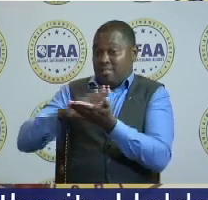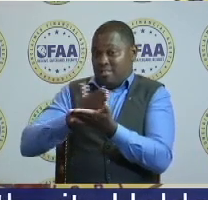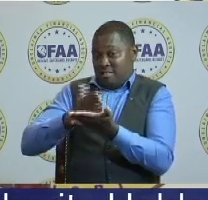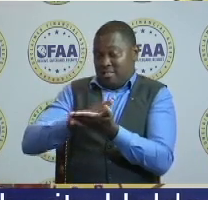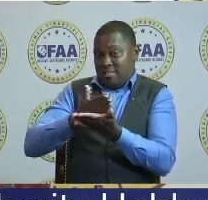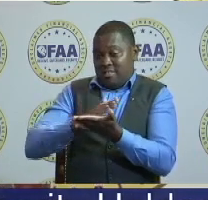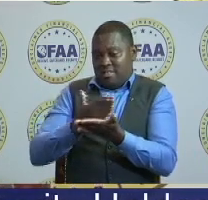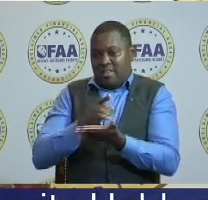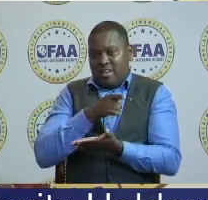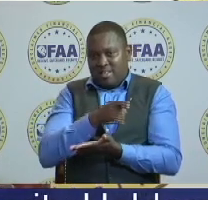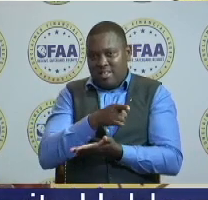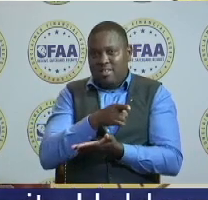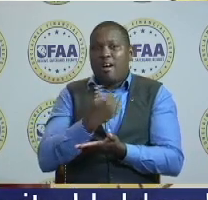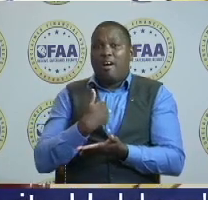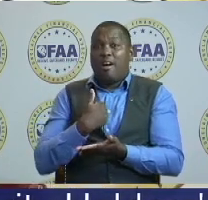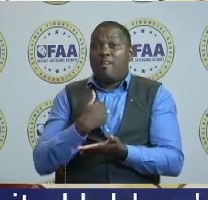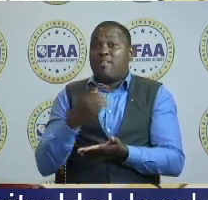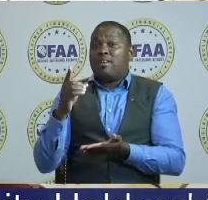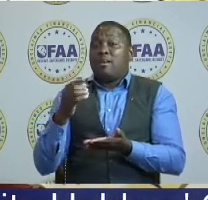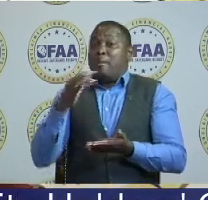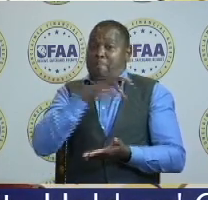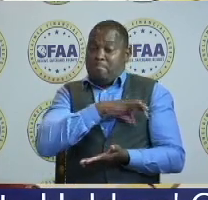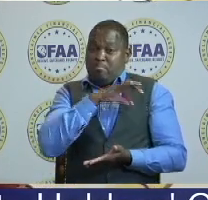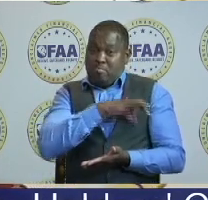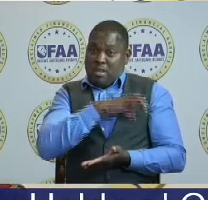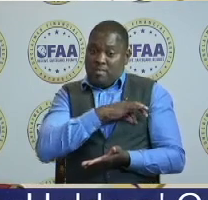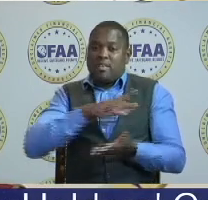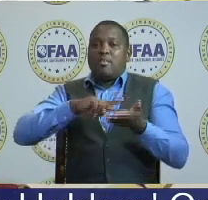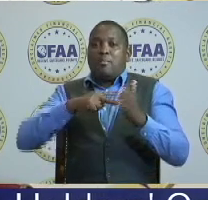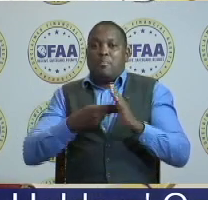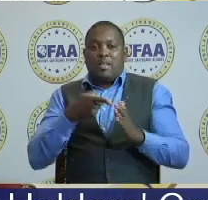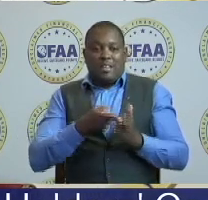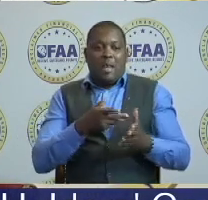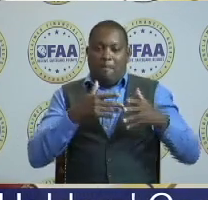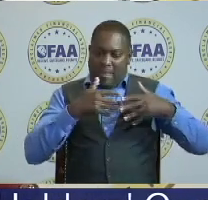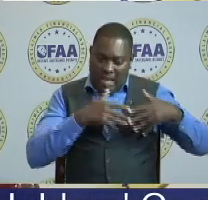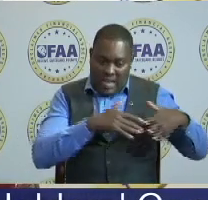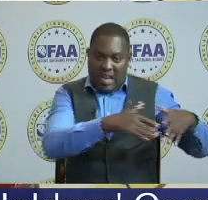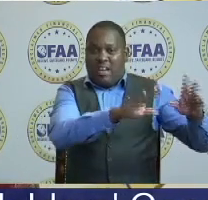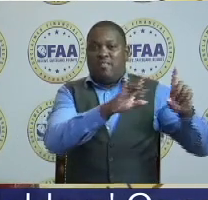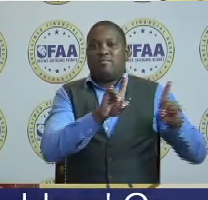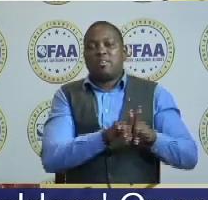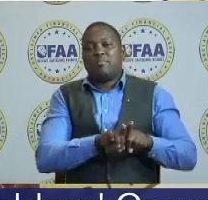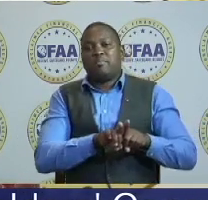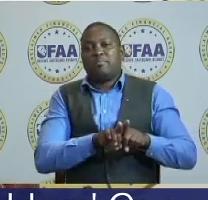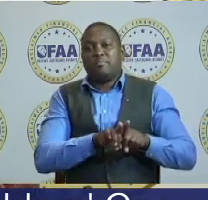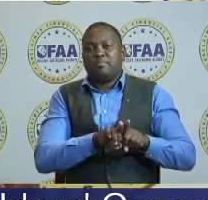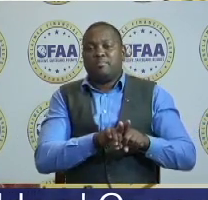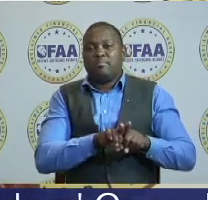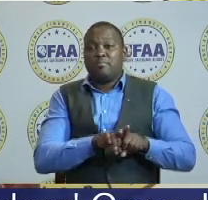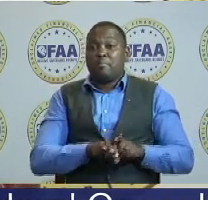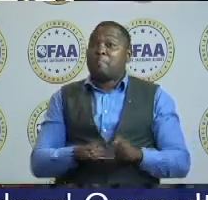those dividends therefore becomes unclaimed as well. Yeah, and of course, a lot of